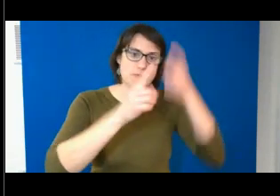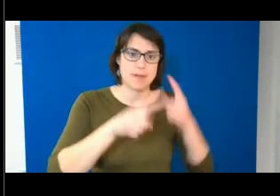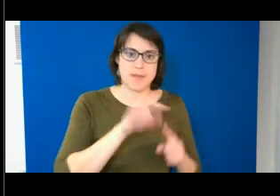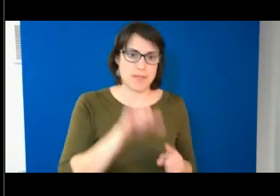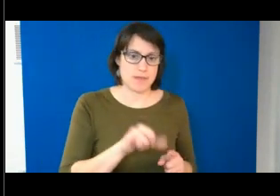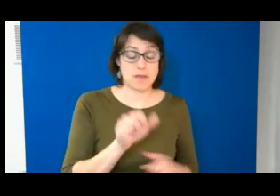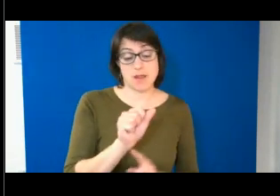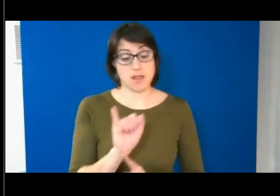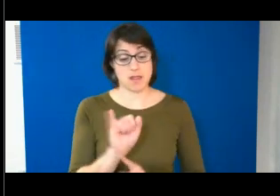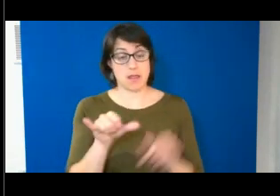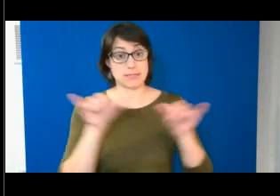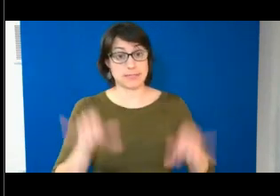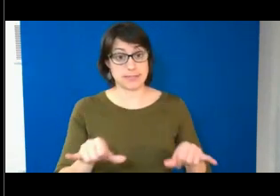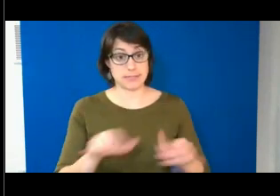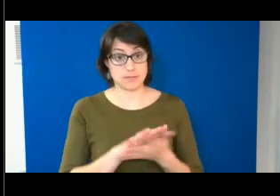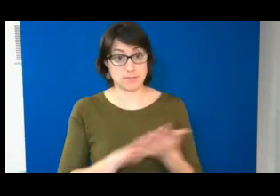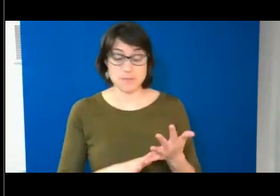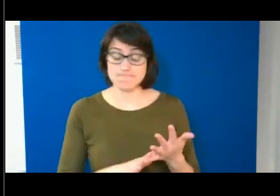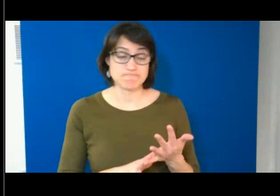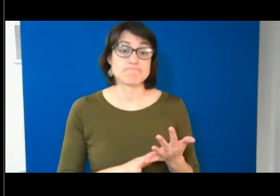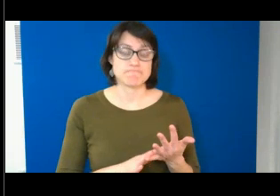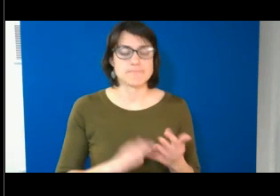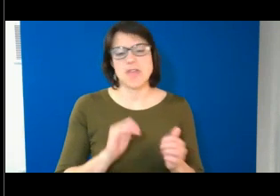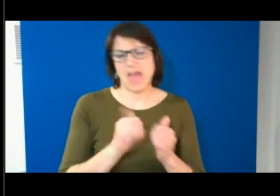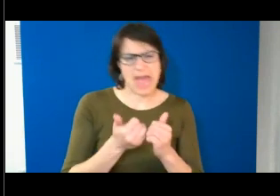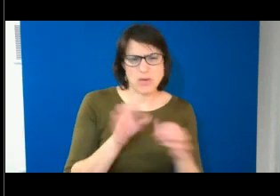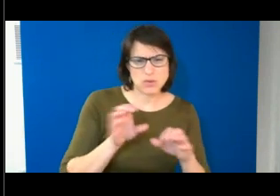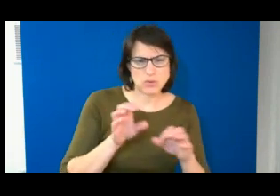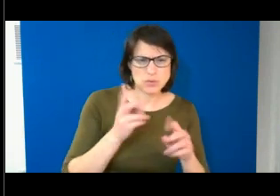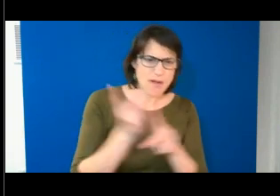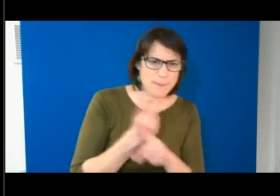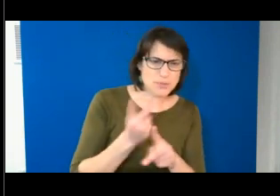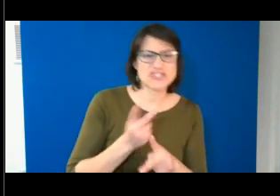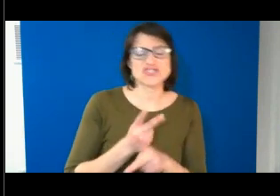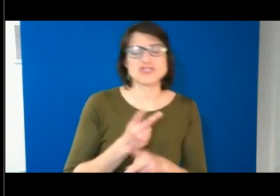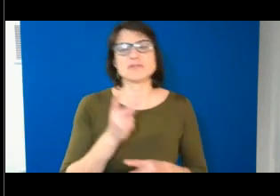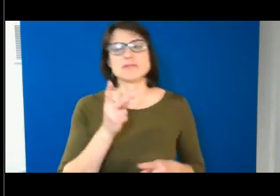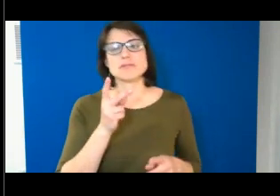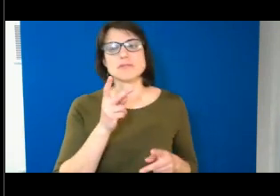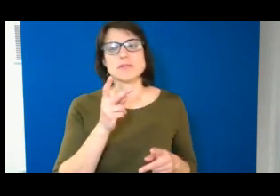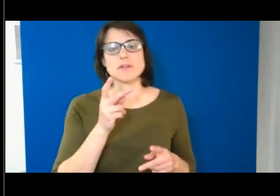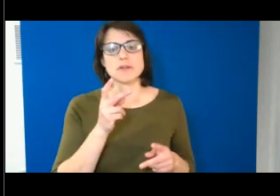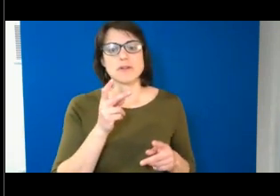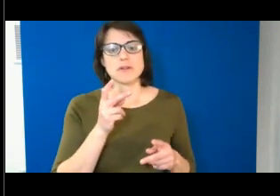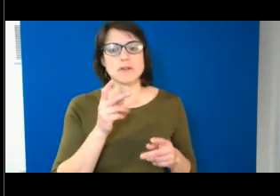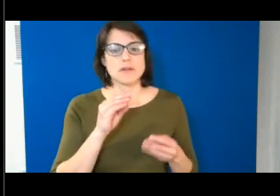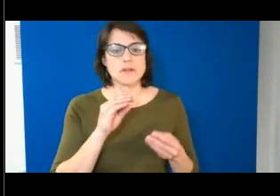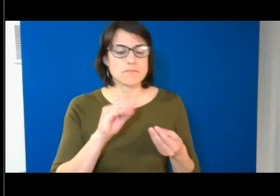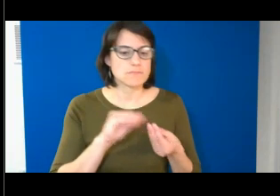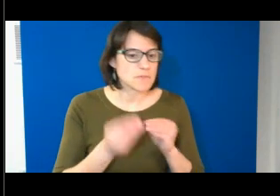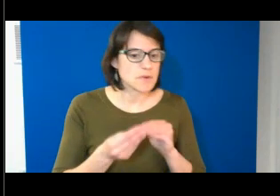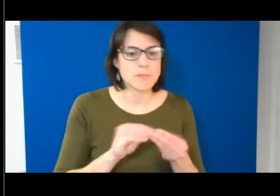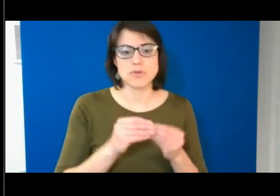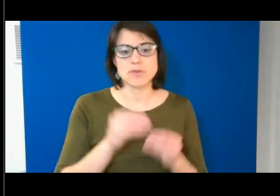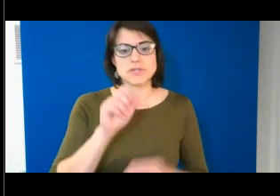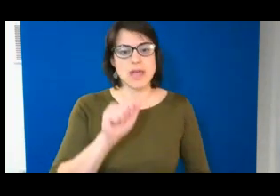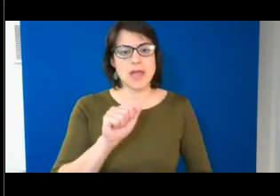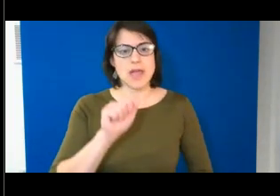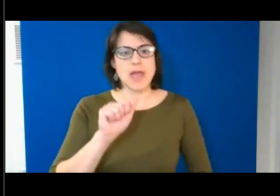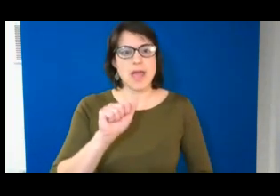AI system, etc. And how do the computations, how do the algorithms, yeah. But next time I will try to bring him to here,